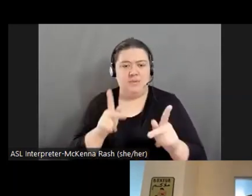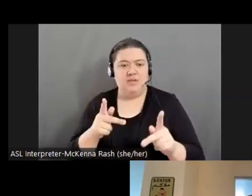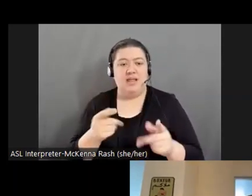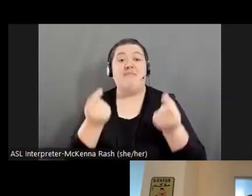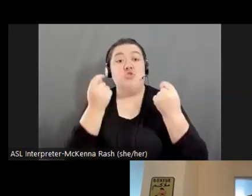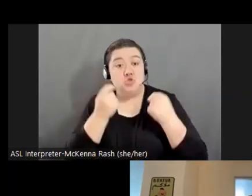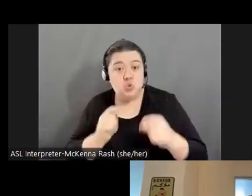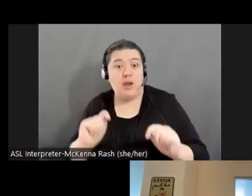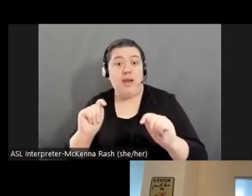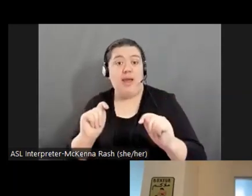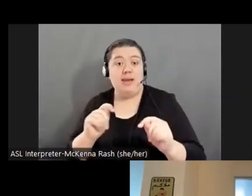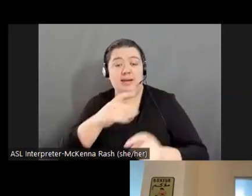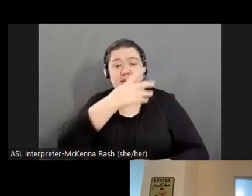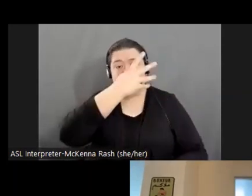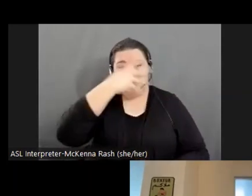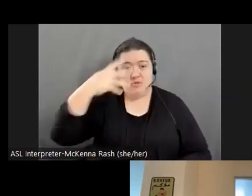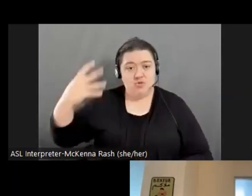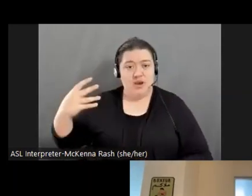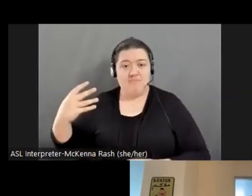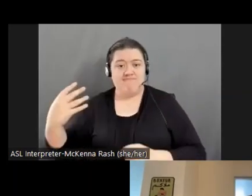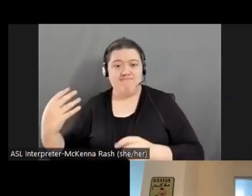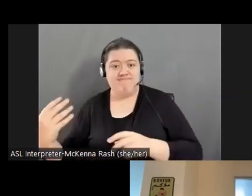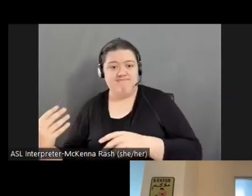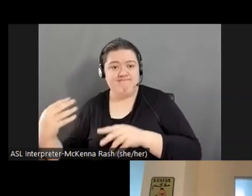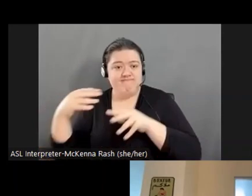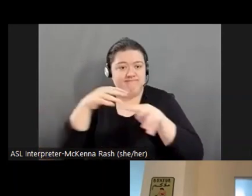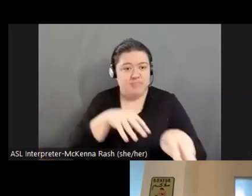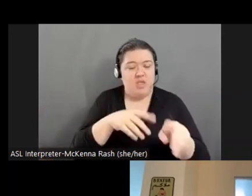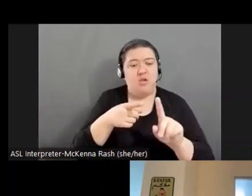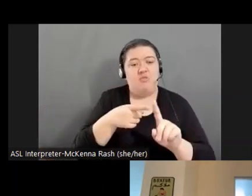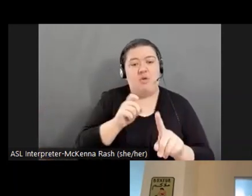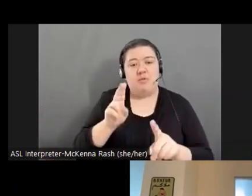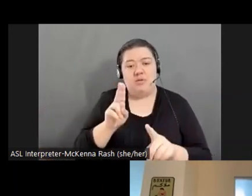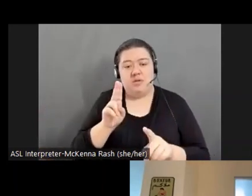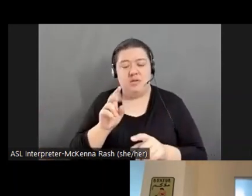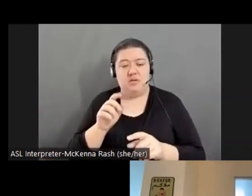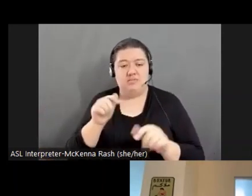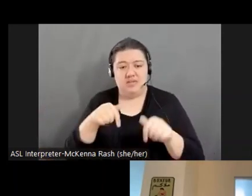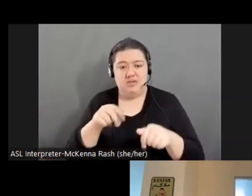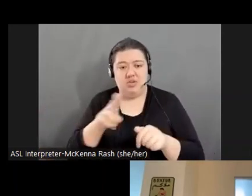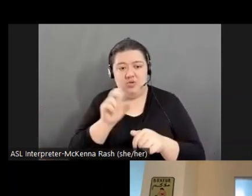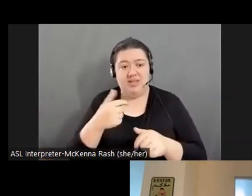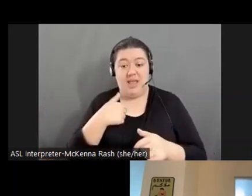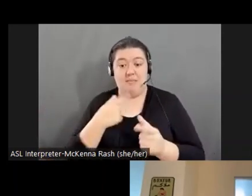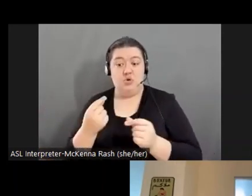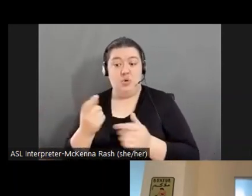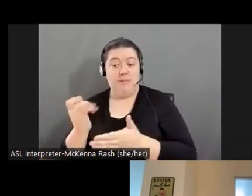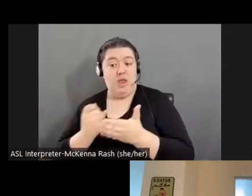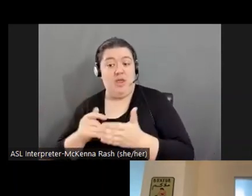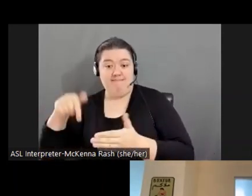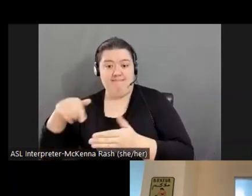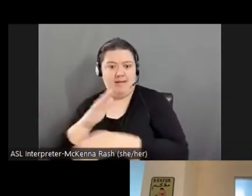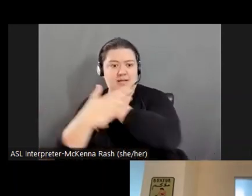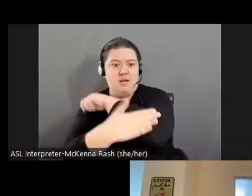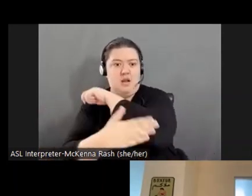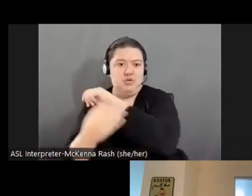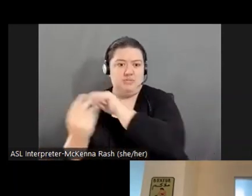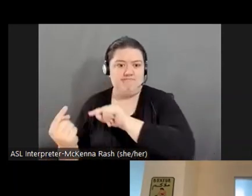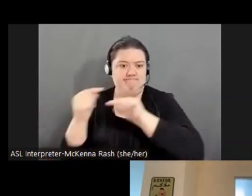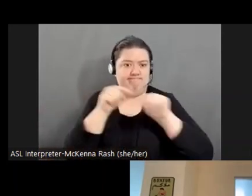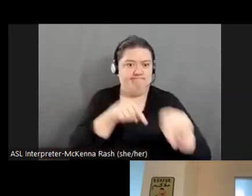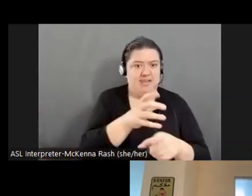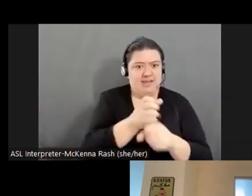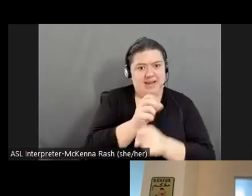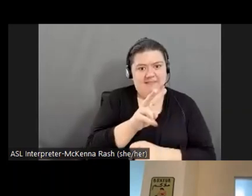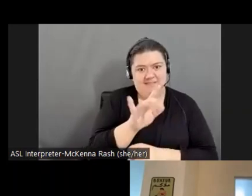to like immigrate from scratch. They're like, I'm doing my art currently in this country and I will try and get that visa.